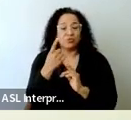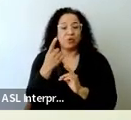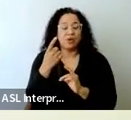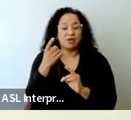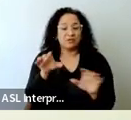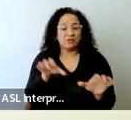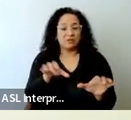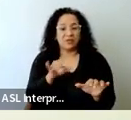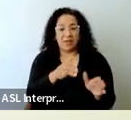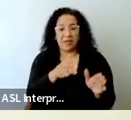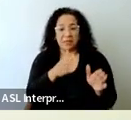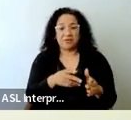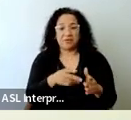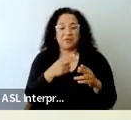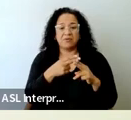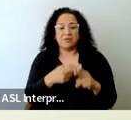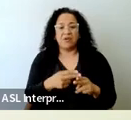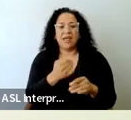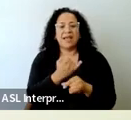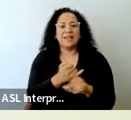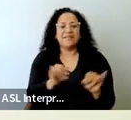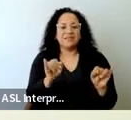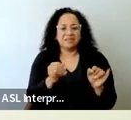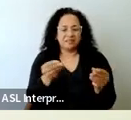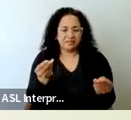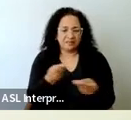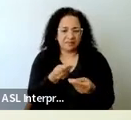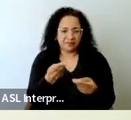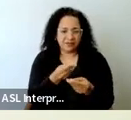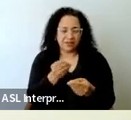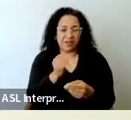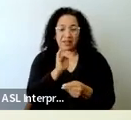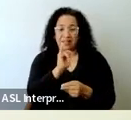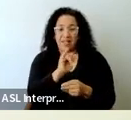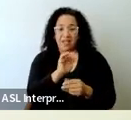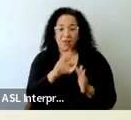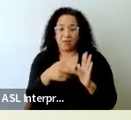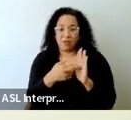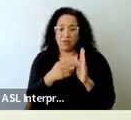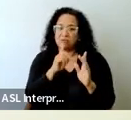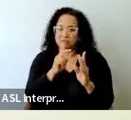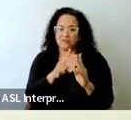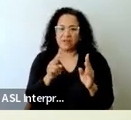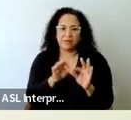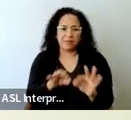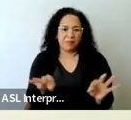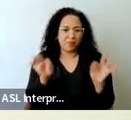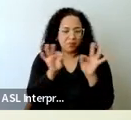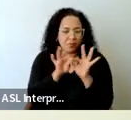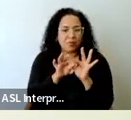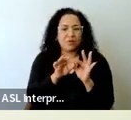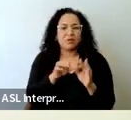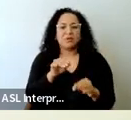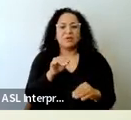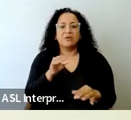this person is considered an independent facilitator. And their role is very important,